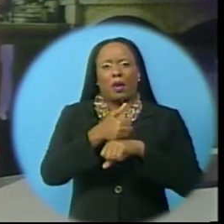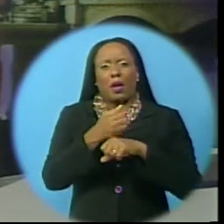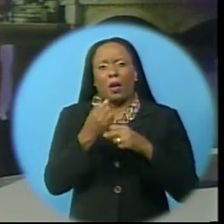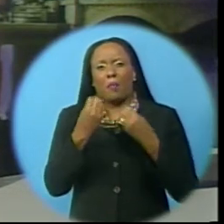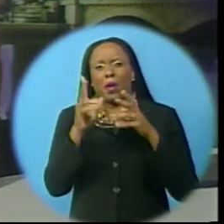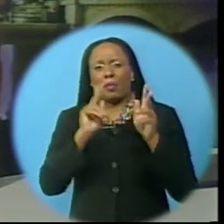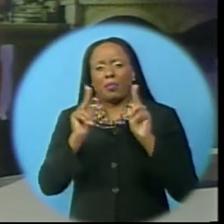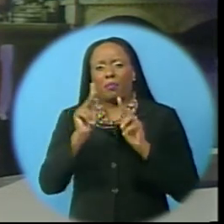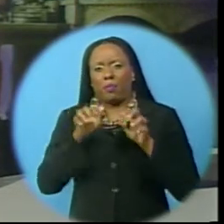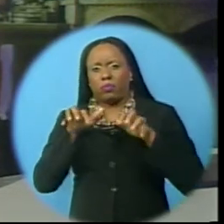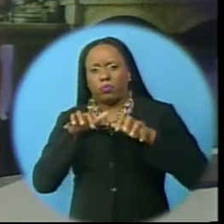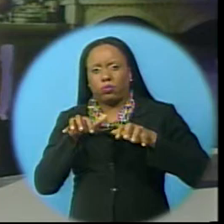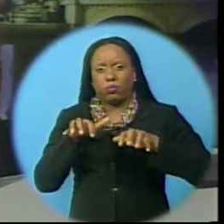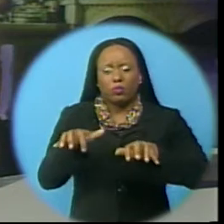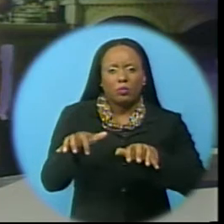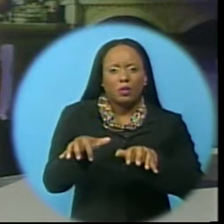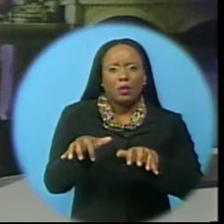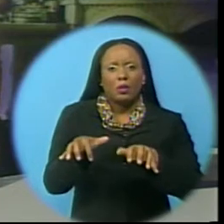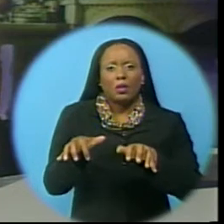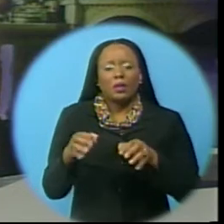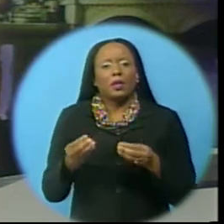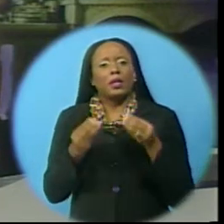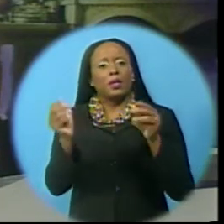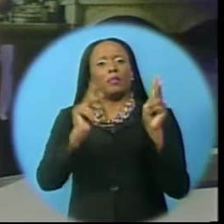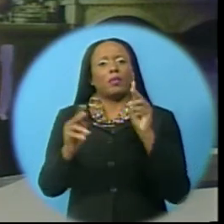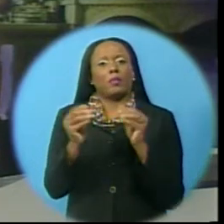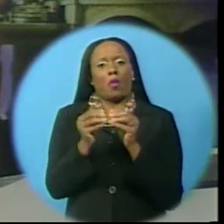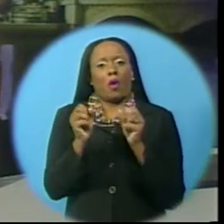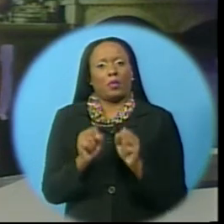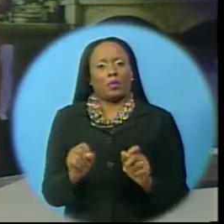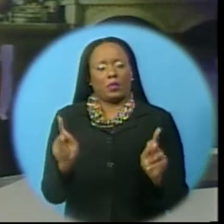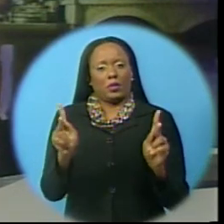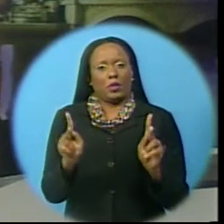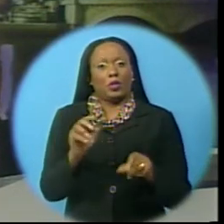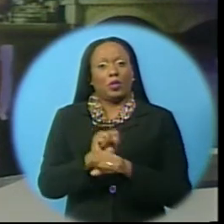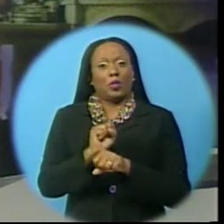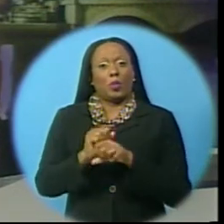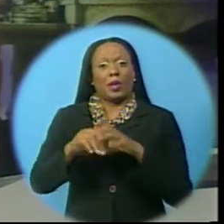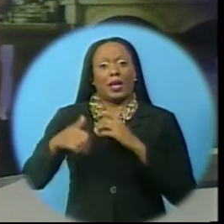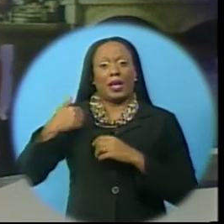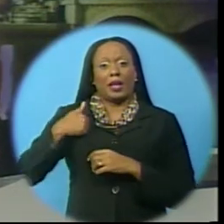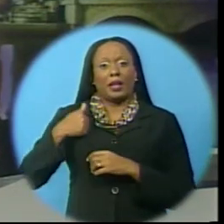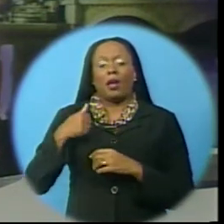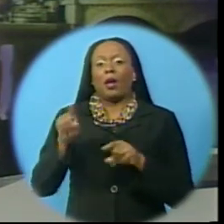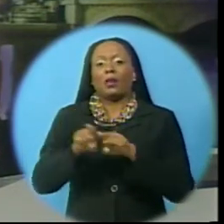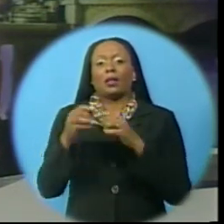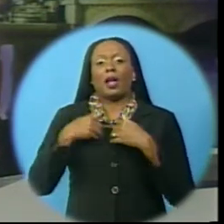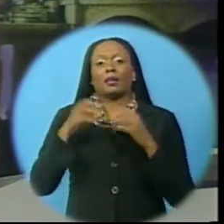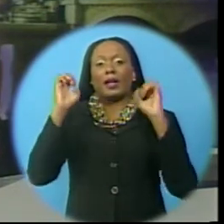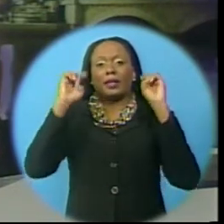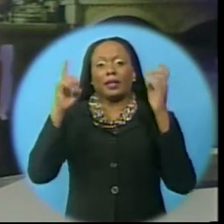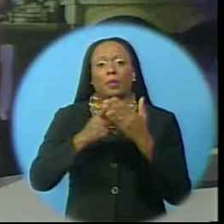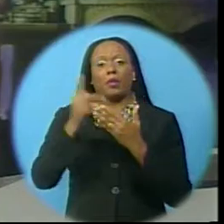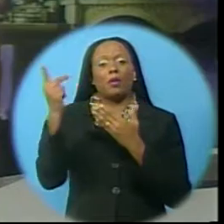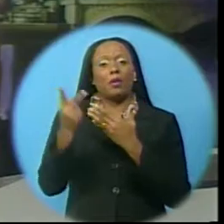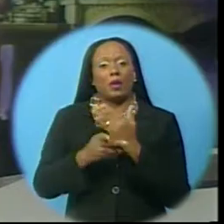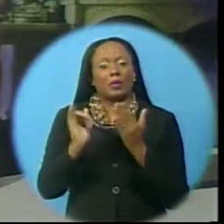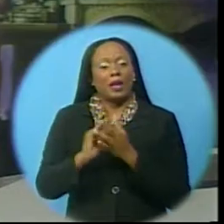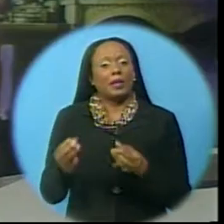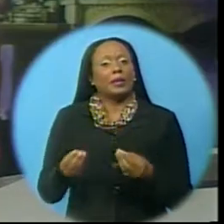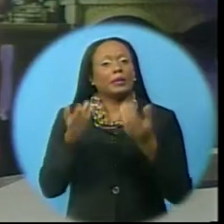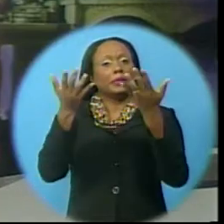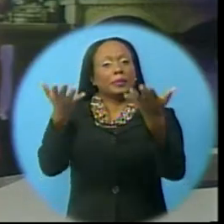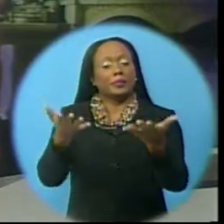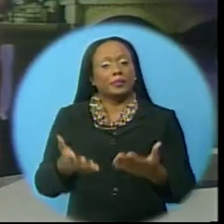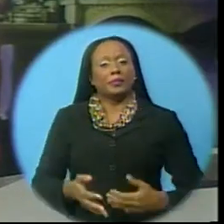employment opportunities for applicants. Mr. Burnett also shared details of some of the workforce educational programs offered by his